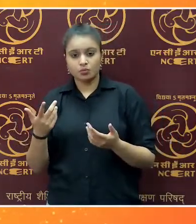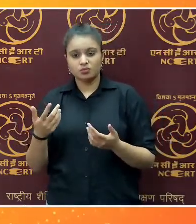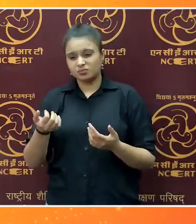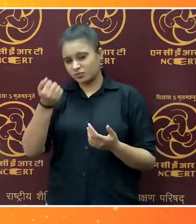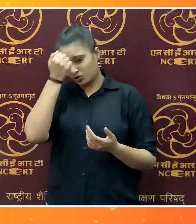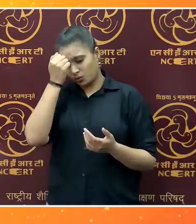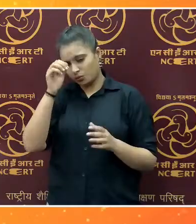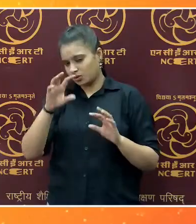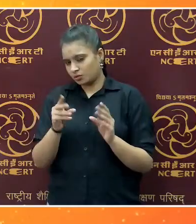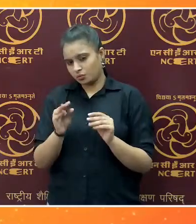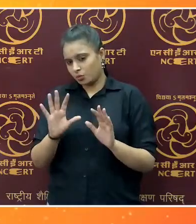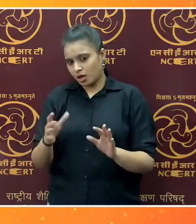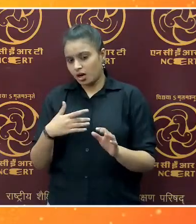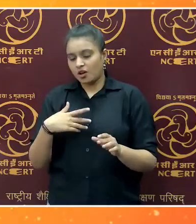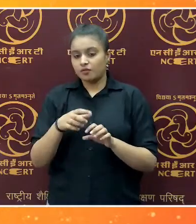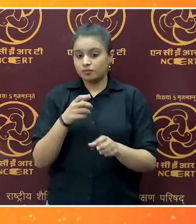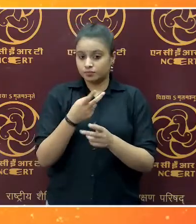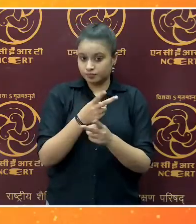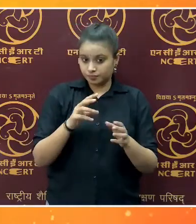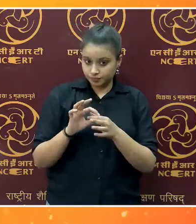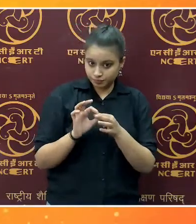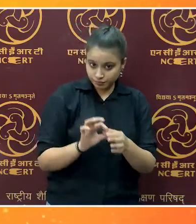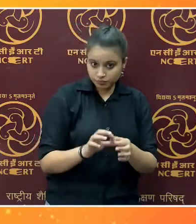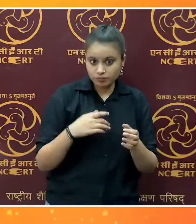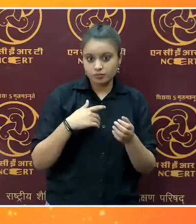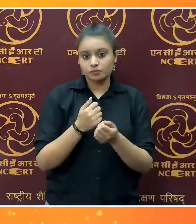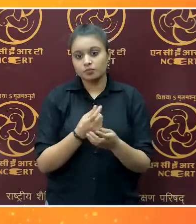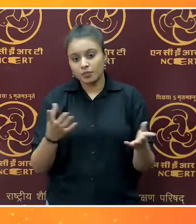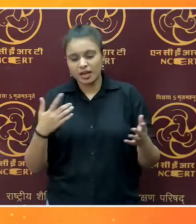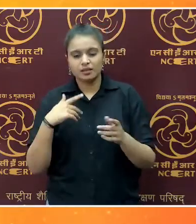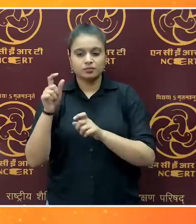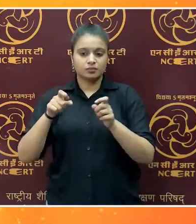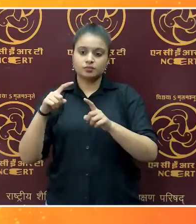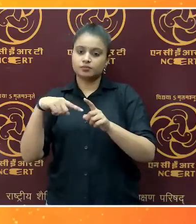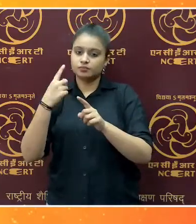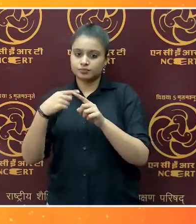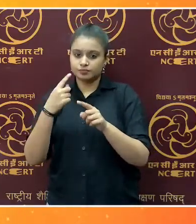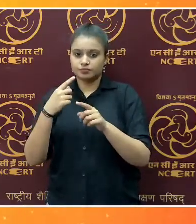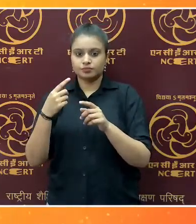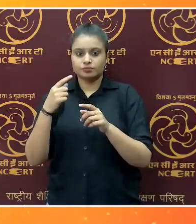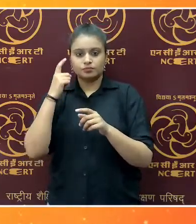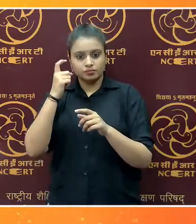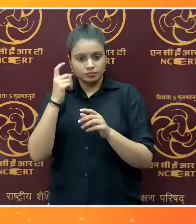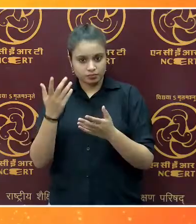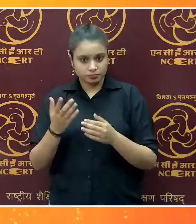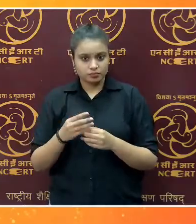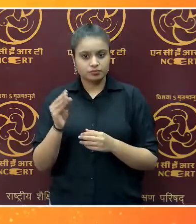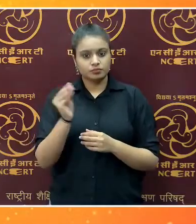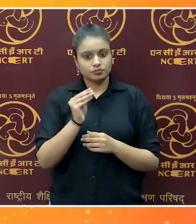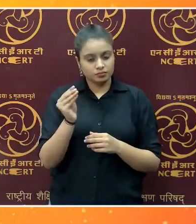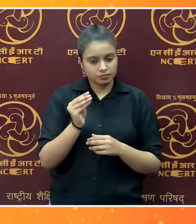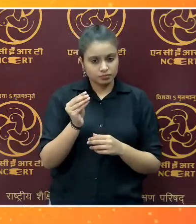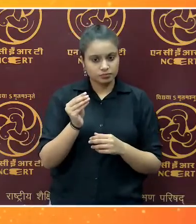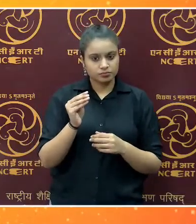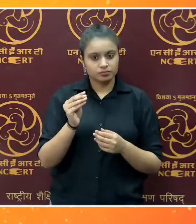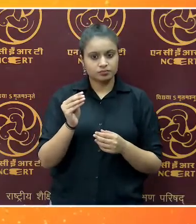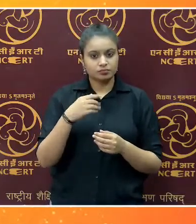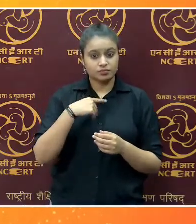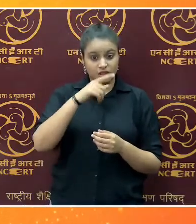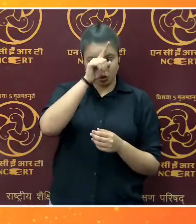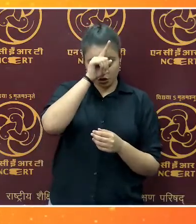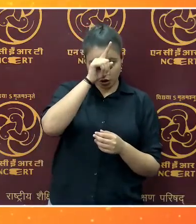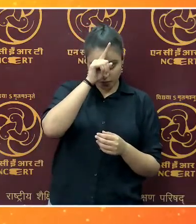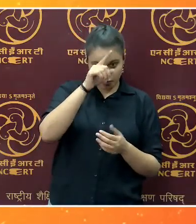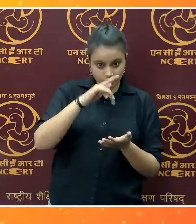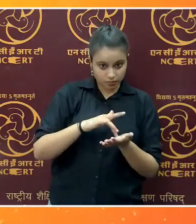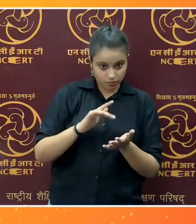it's animals who are intelligent, which is what many philosophers have thought. There's somebody called Schopenhauer, a German philosopher,